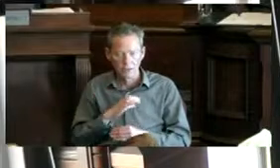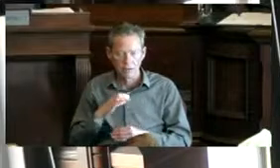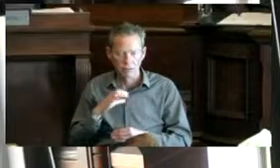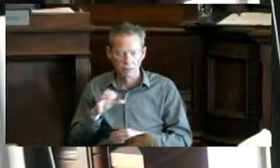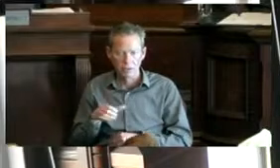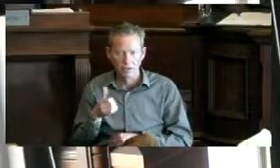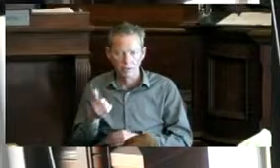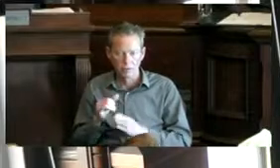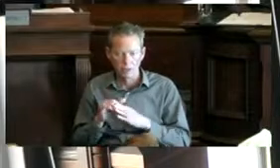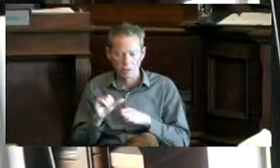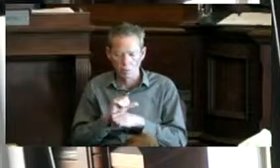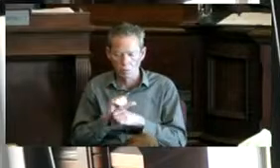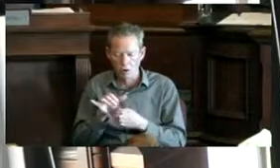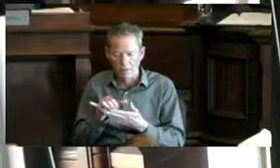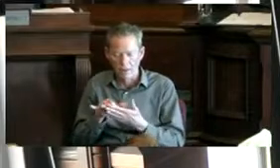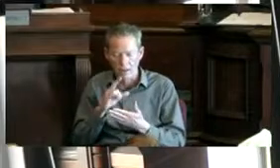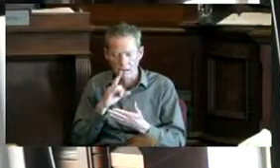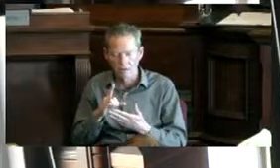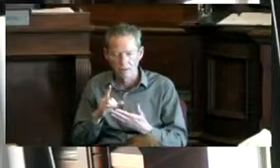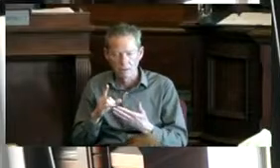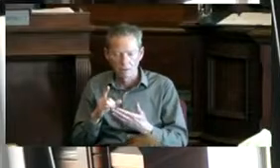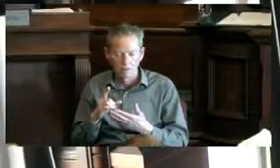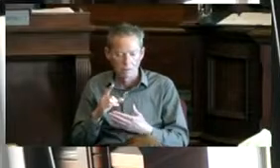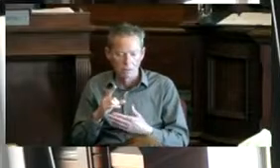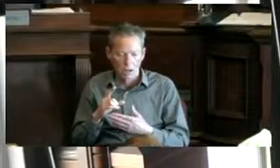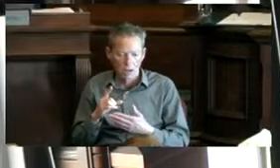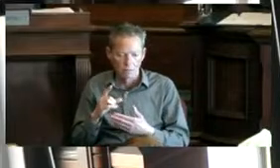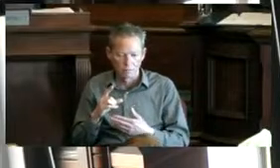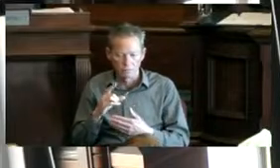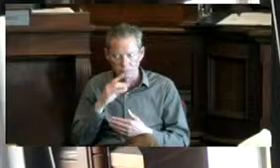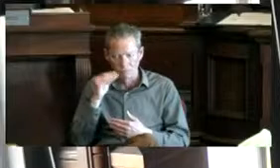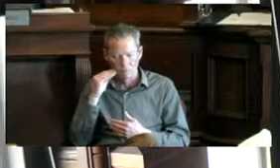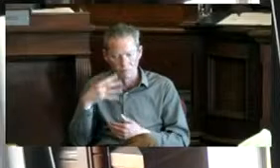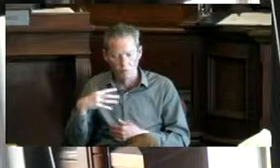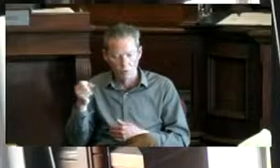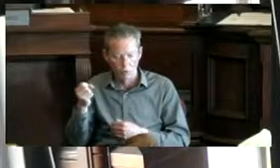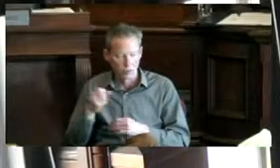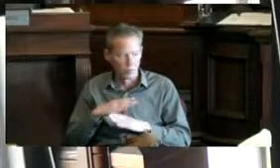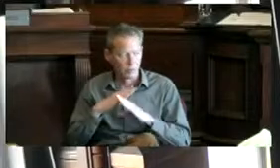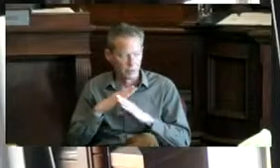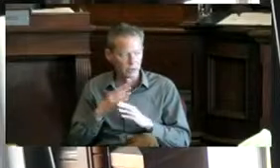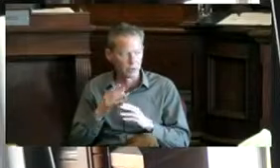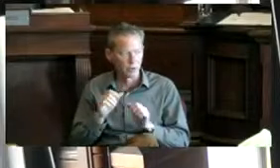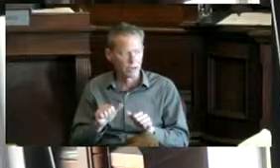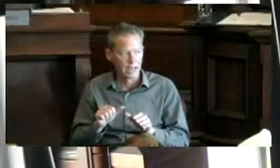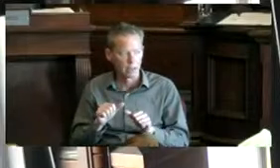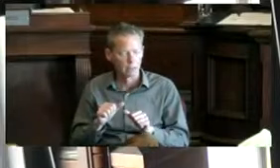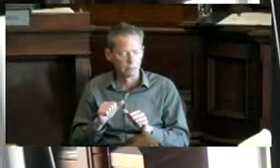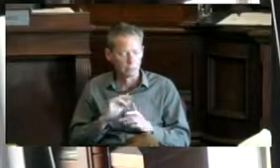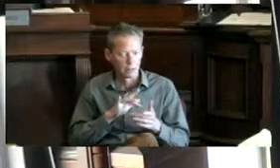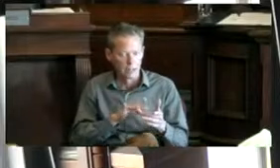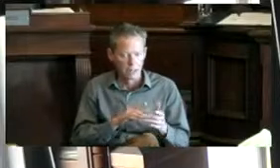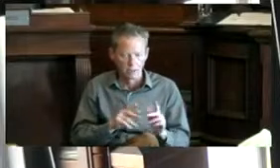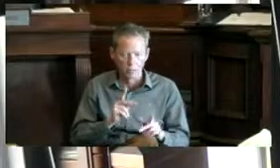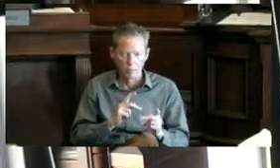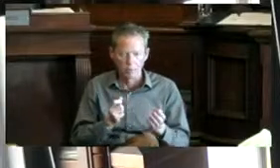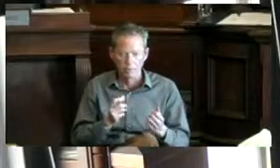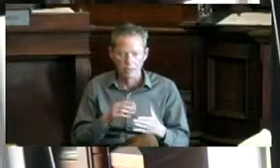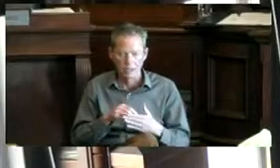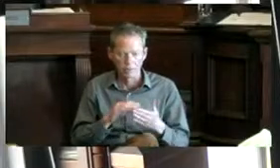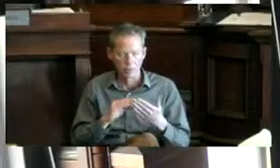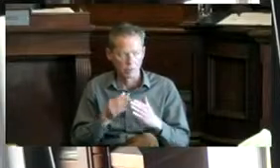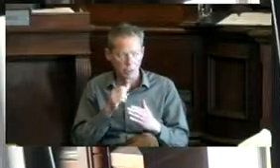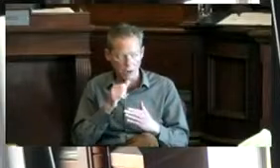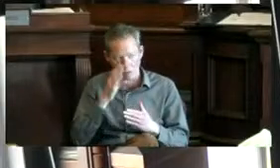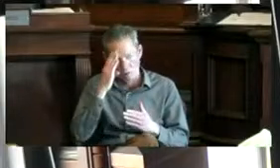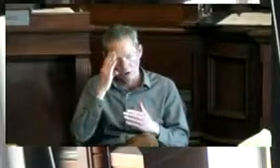others that work on this foreclosure prevention, these foreclosure prevention efforts that we can connect people with, that many in the community are